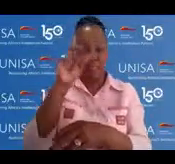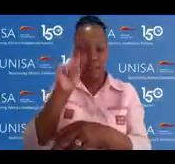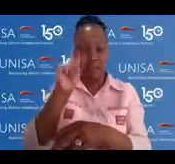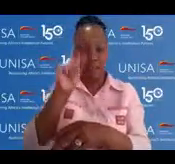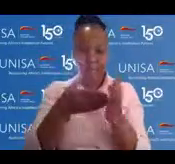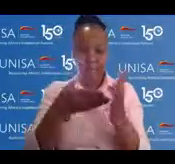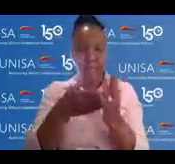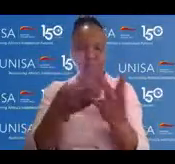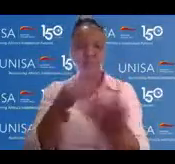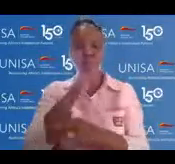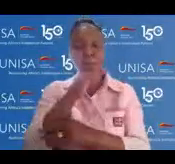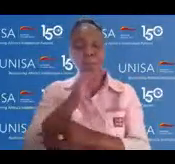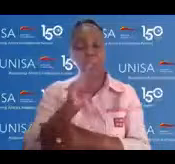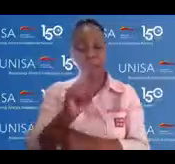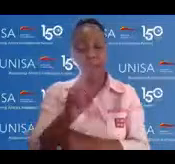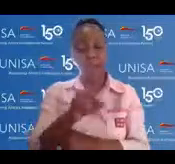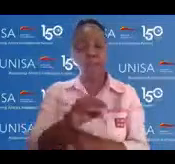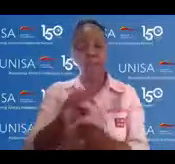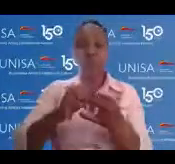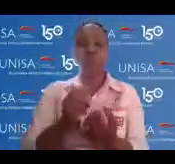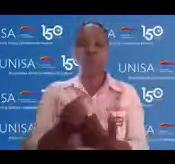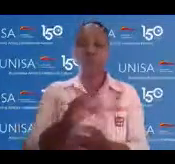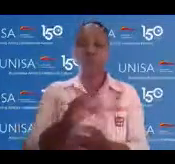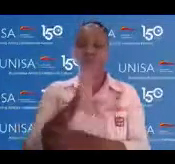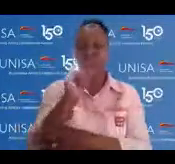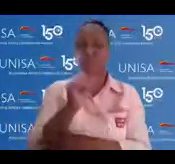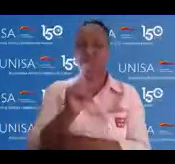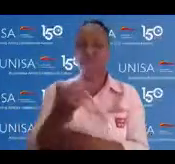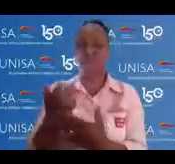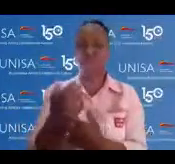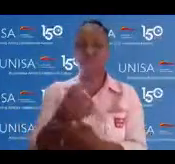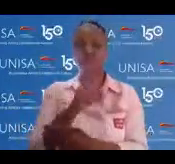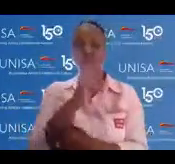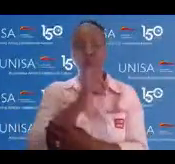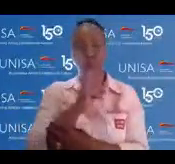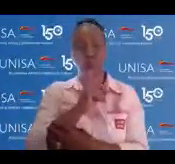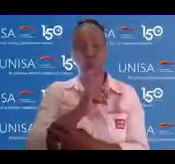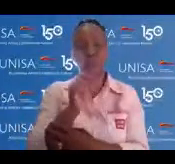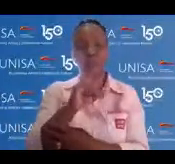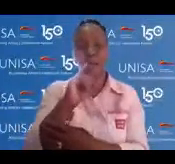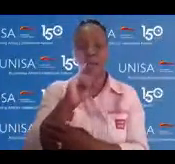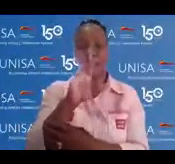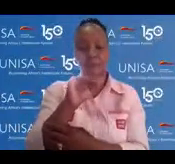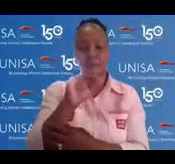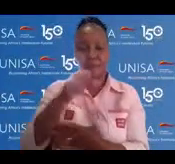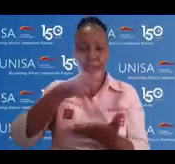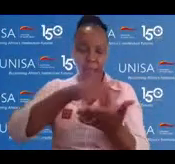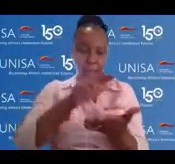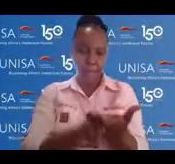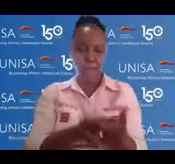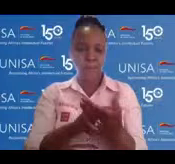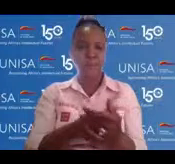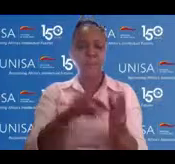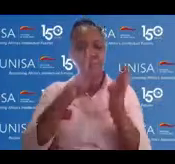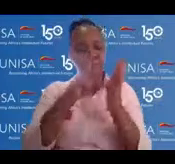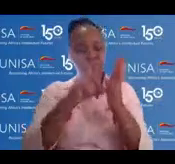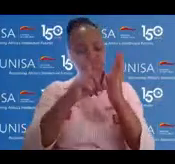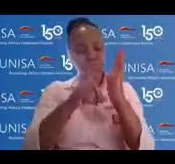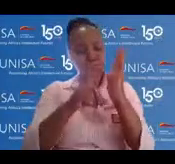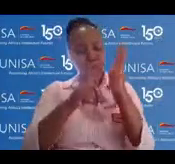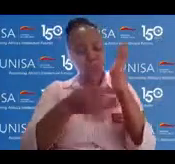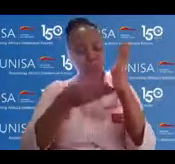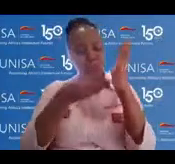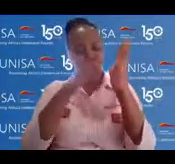say, we trust that you guys, you need the iris app. Then we go down